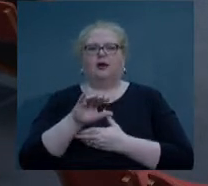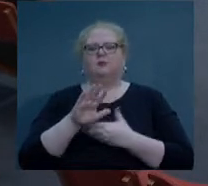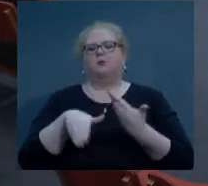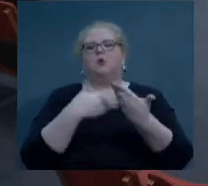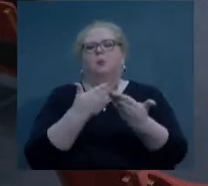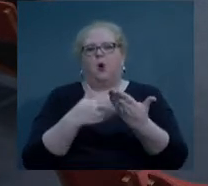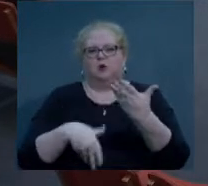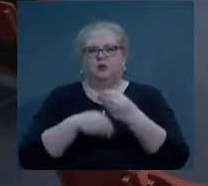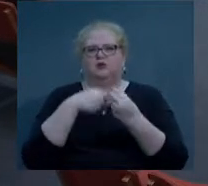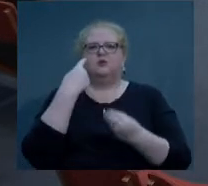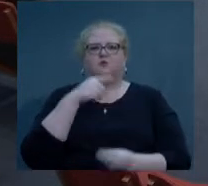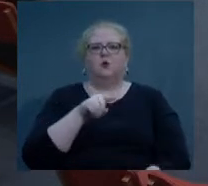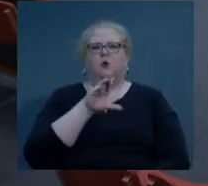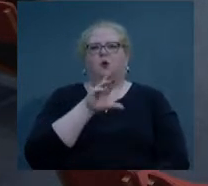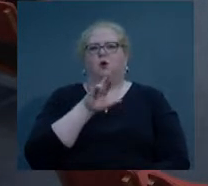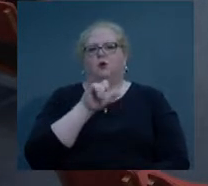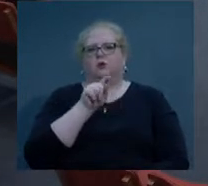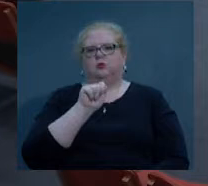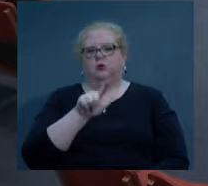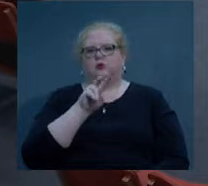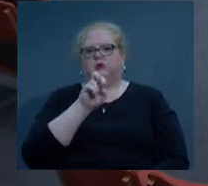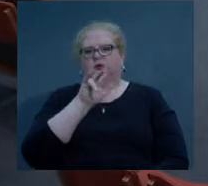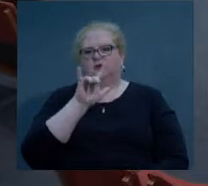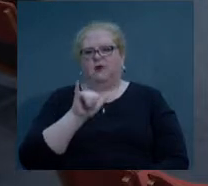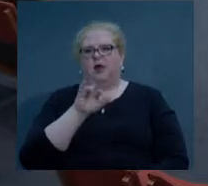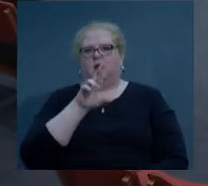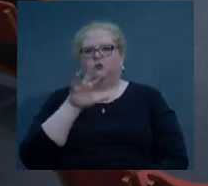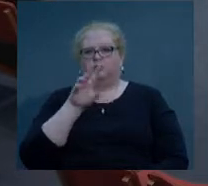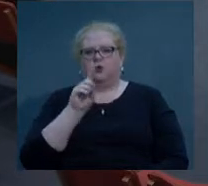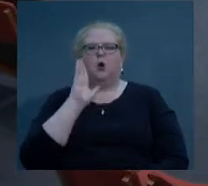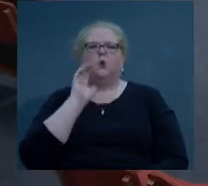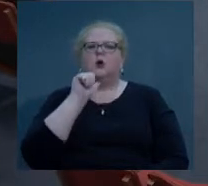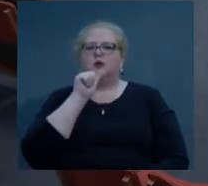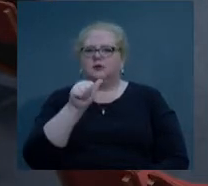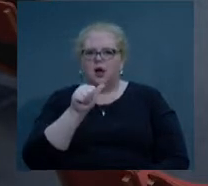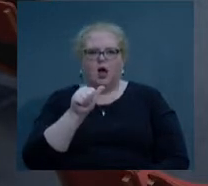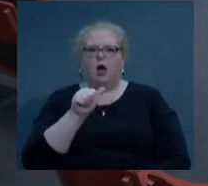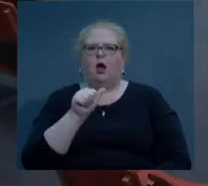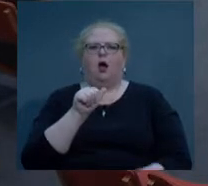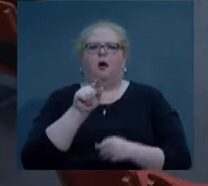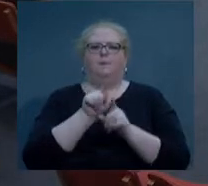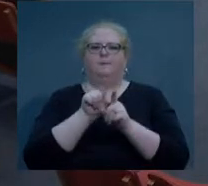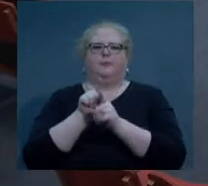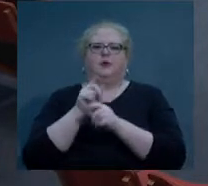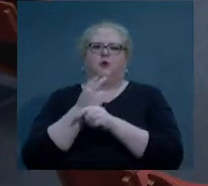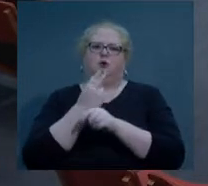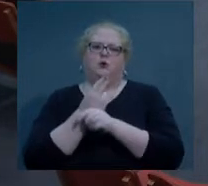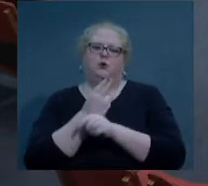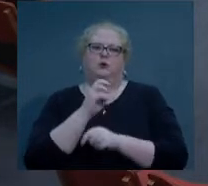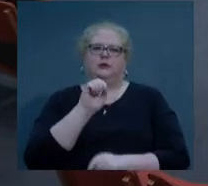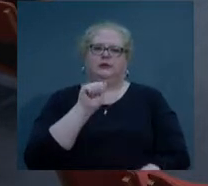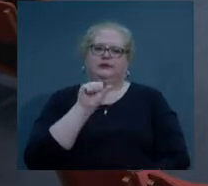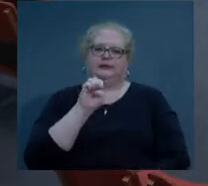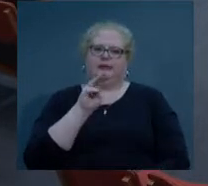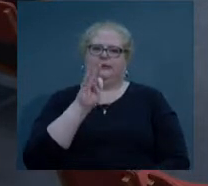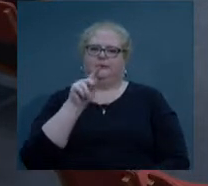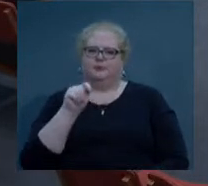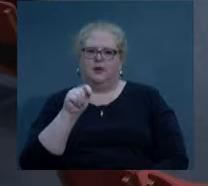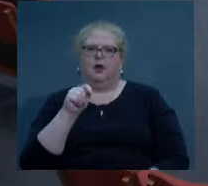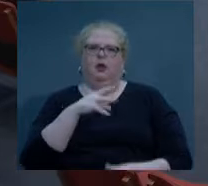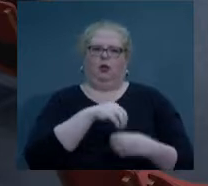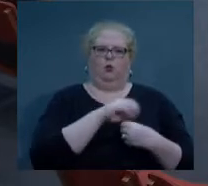right-of-way for Crystal Valley Road would not have be encumbered as easement for the septic system,